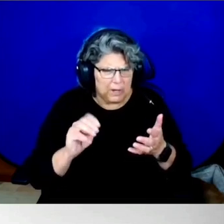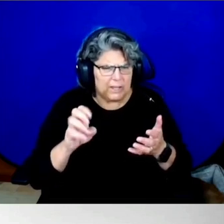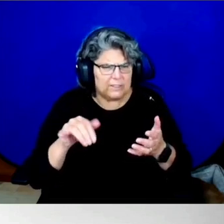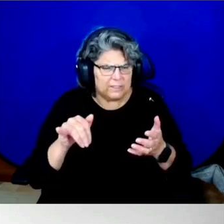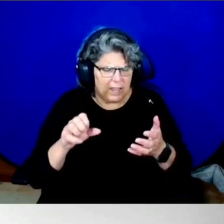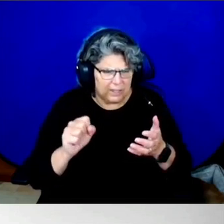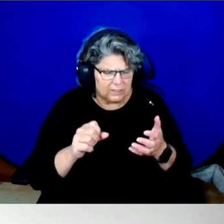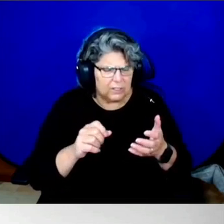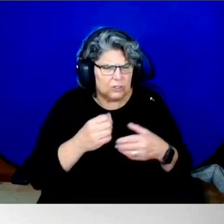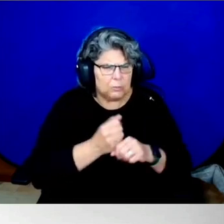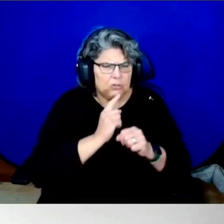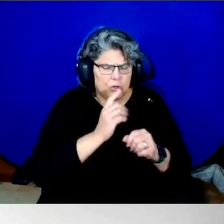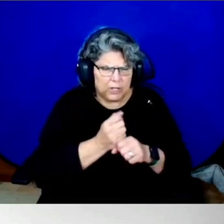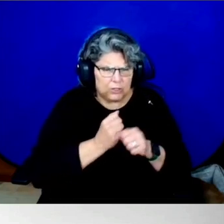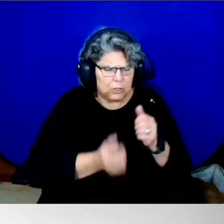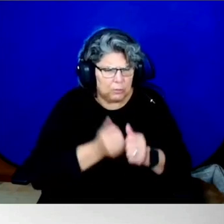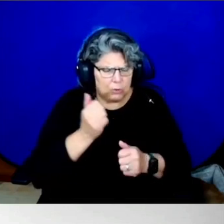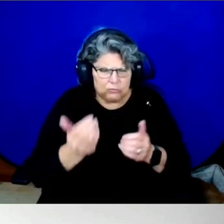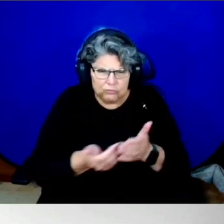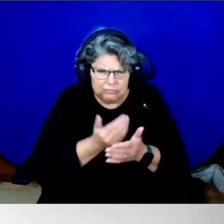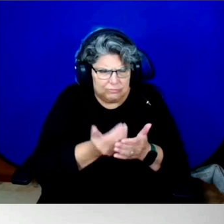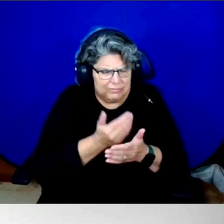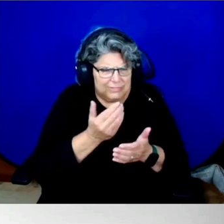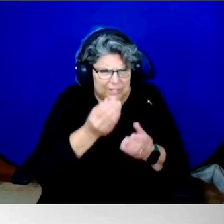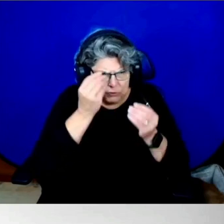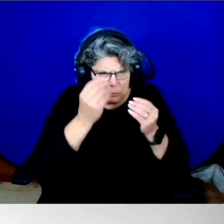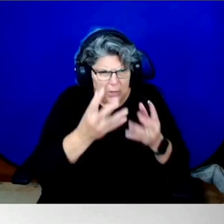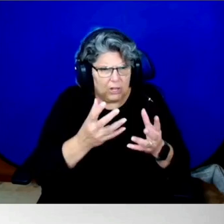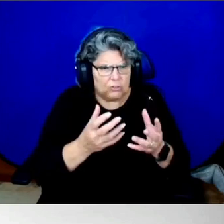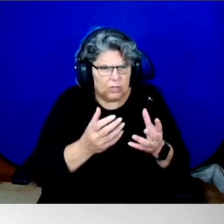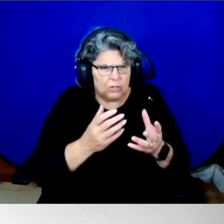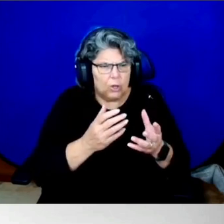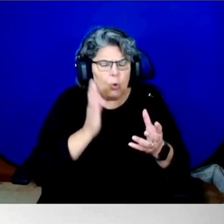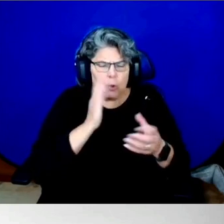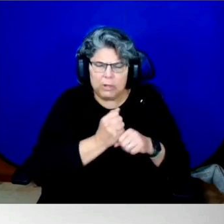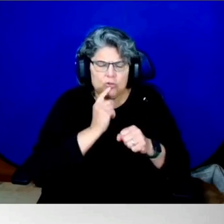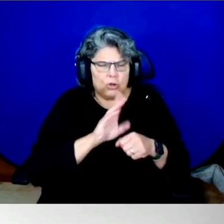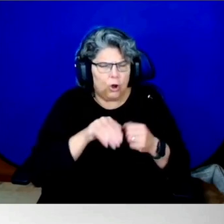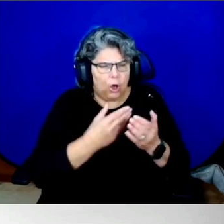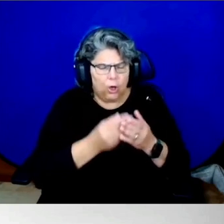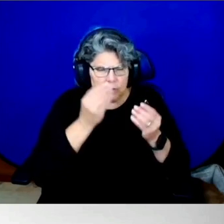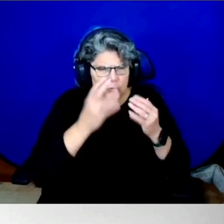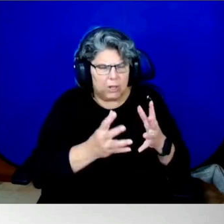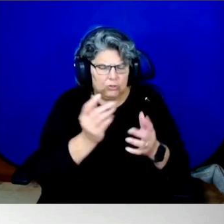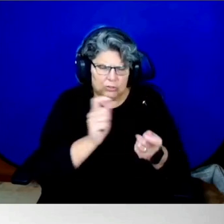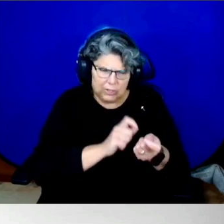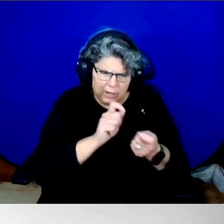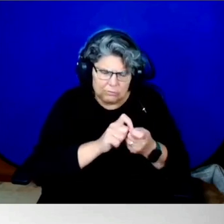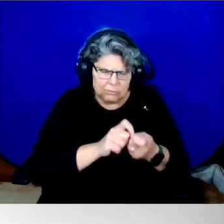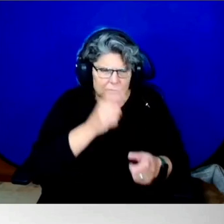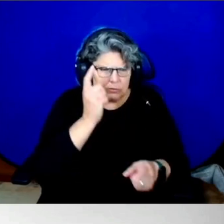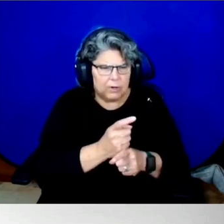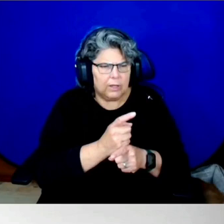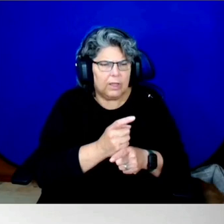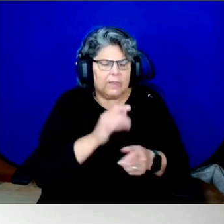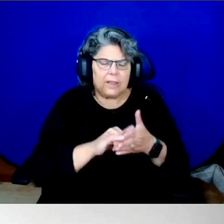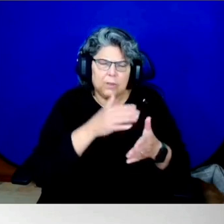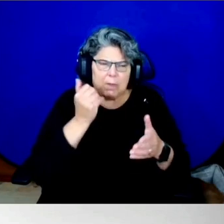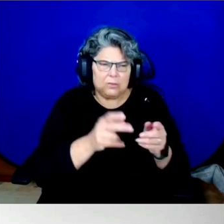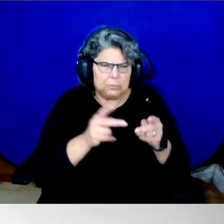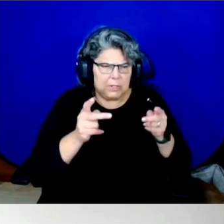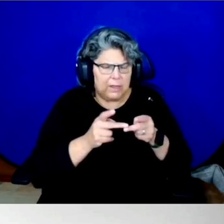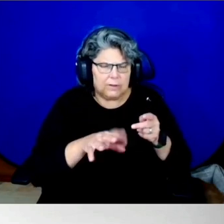information. The information on those sites will be vetted and accurate, and that is the best place to go to get information. We will